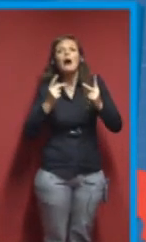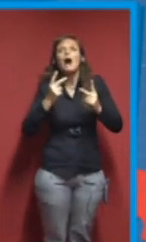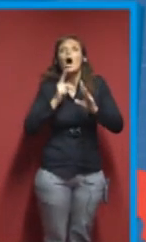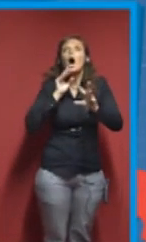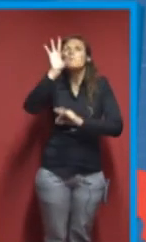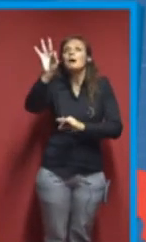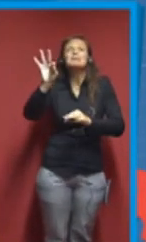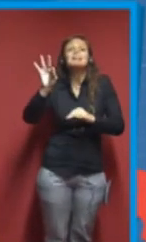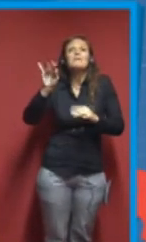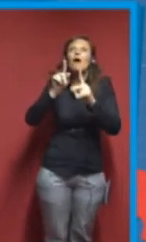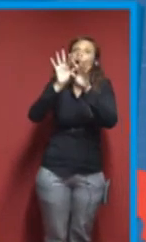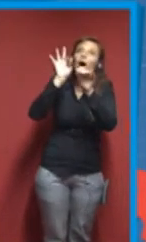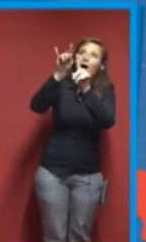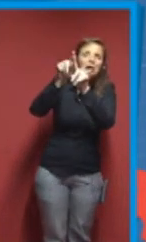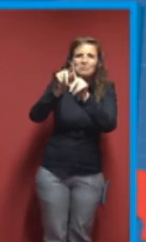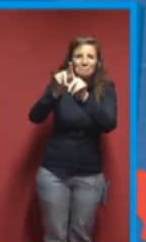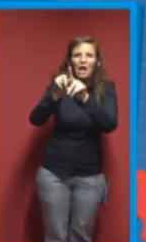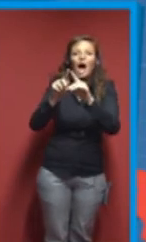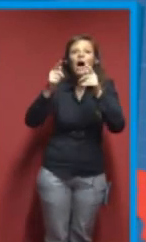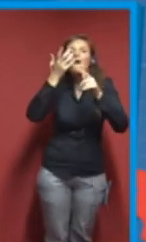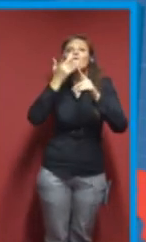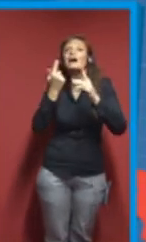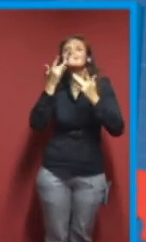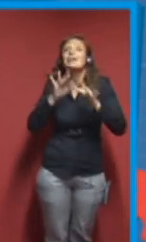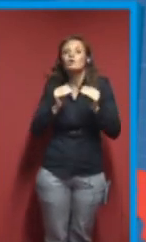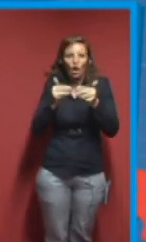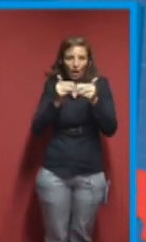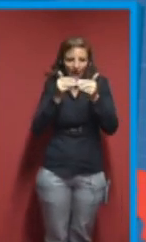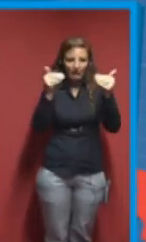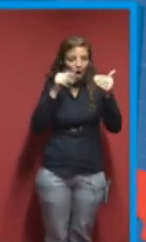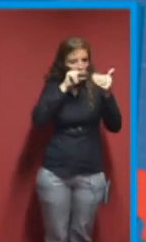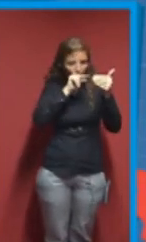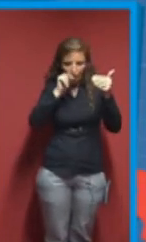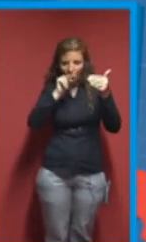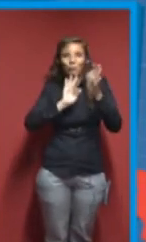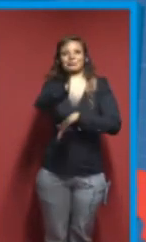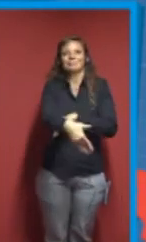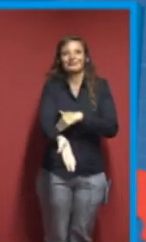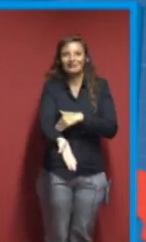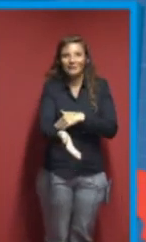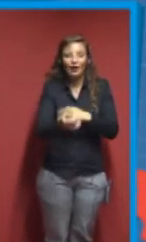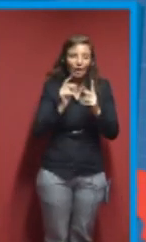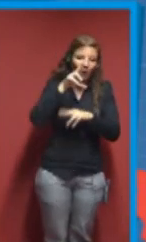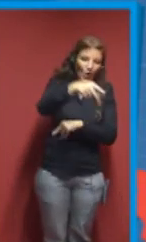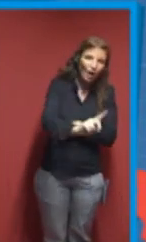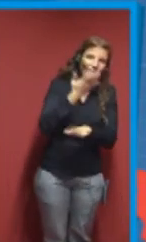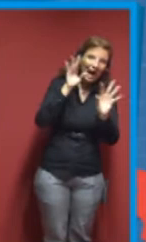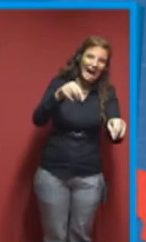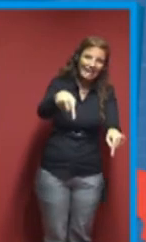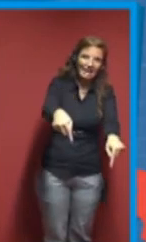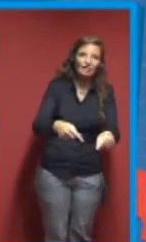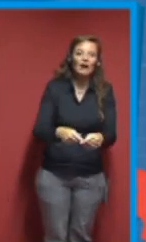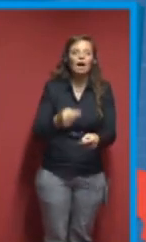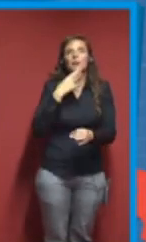boundary of what autonomous systems can do. So in 2007, late 2007, 2008, I moved to Zurich,